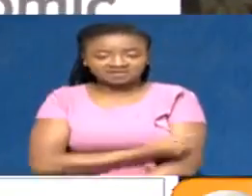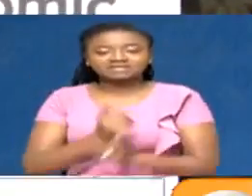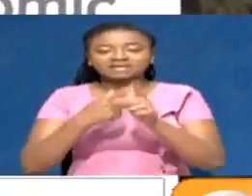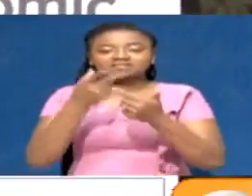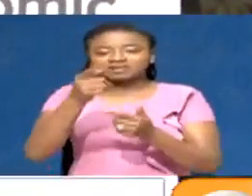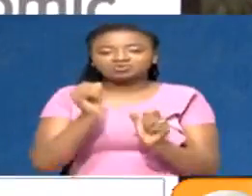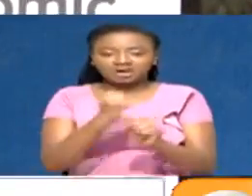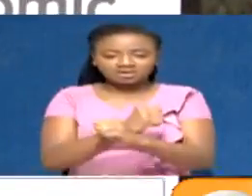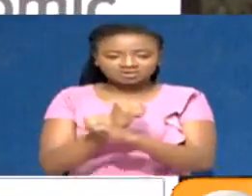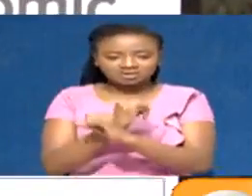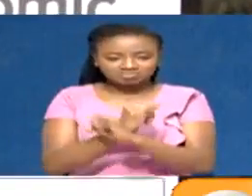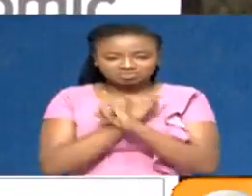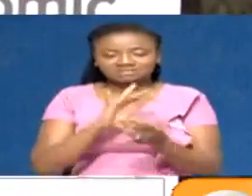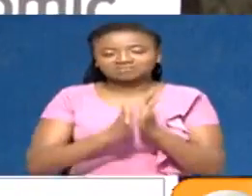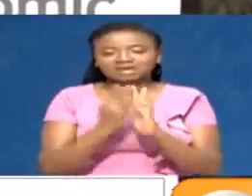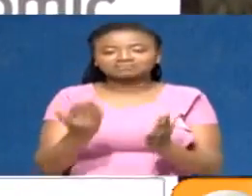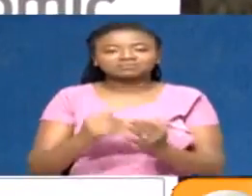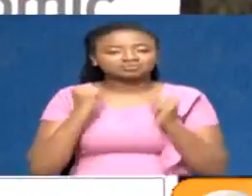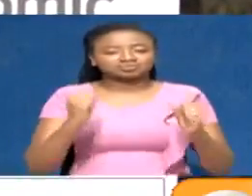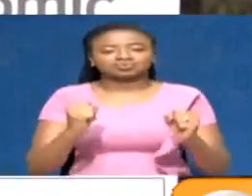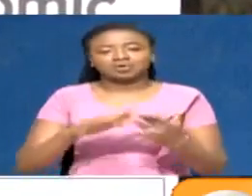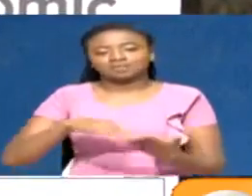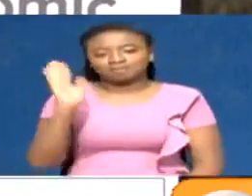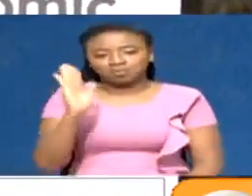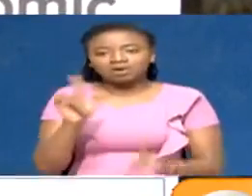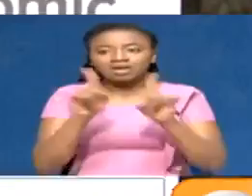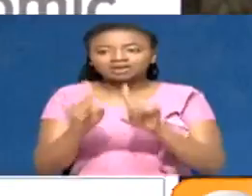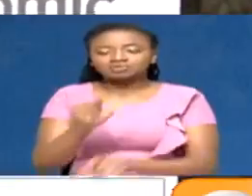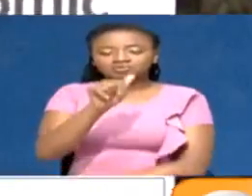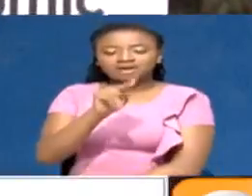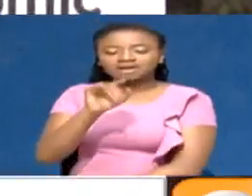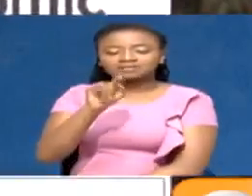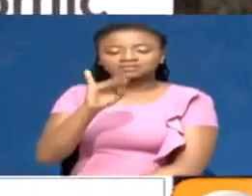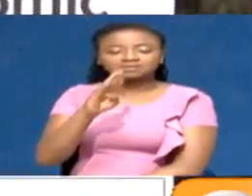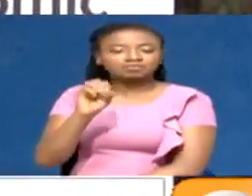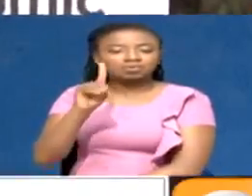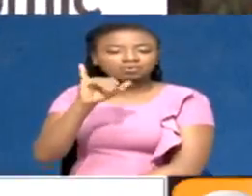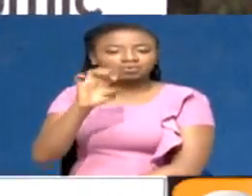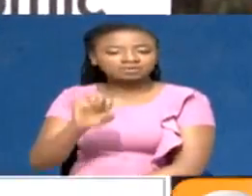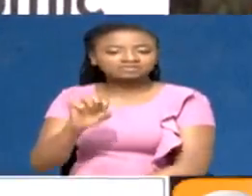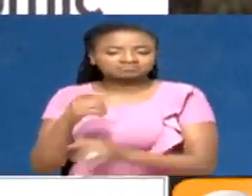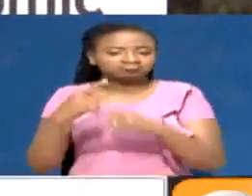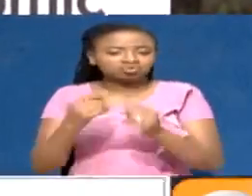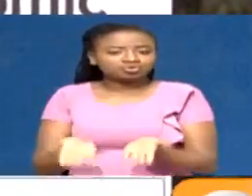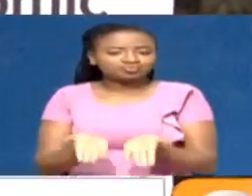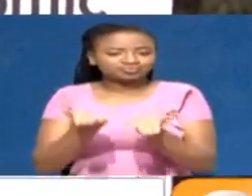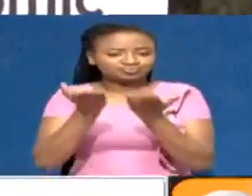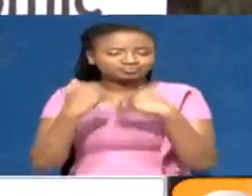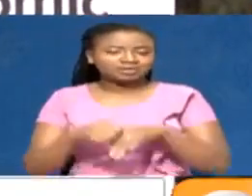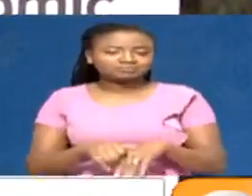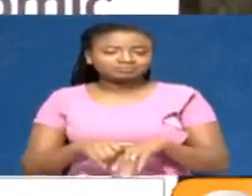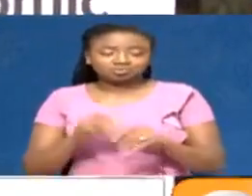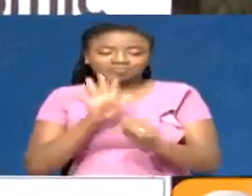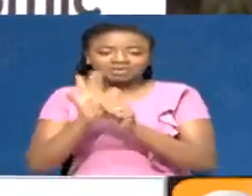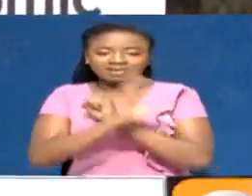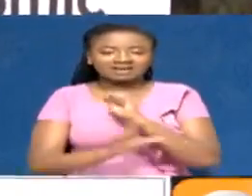better immune response in terms of antibody production. And therefore, based on that, countries have gone ahead to be able to practice mix